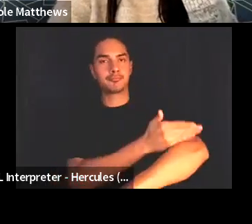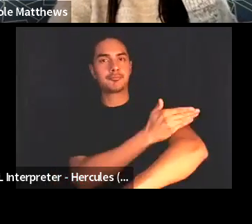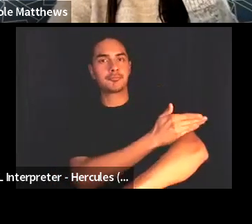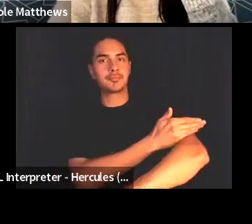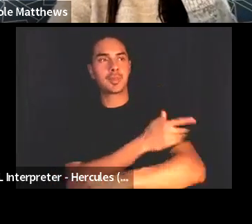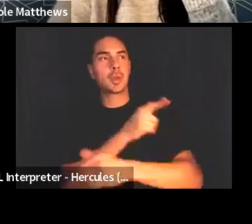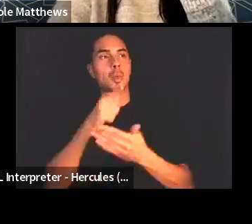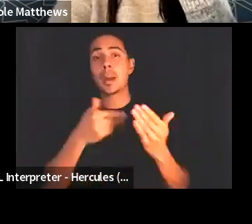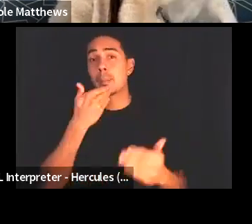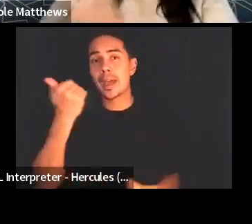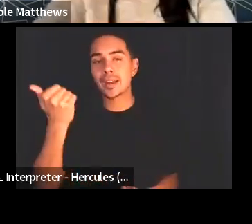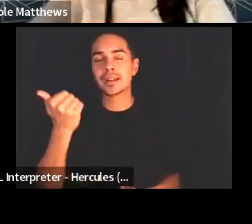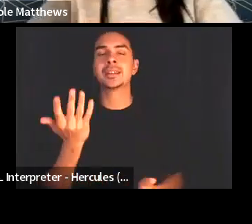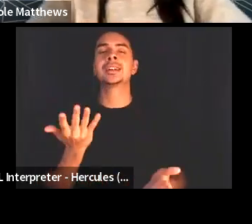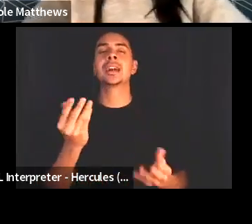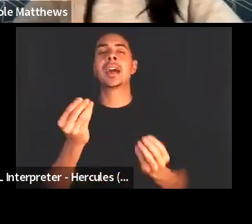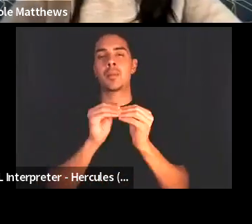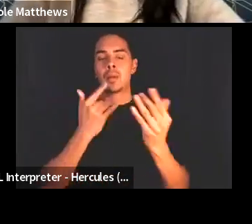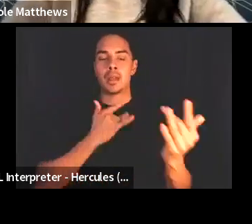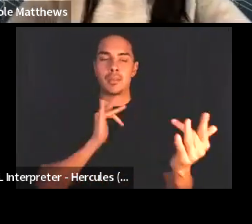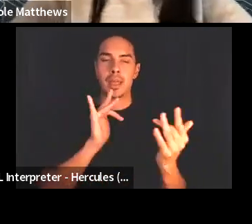is.